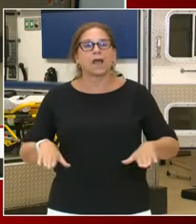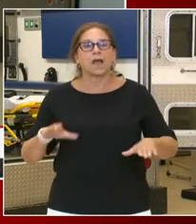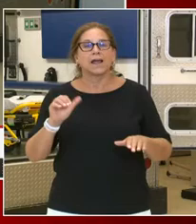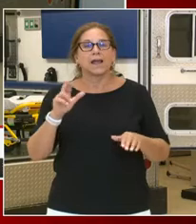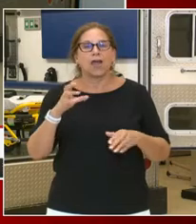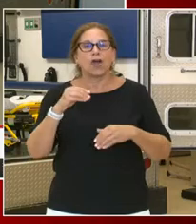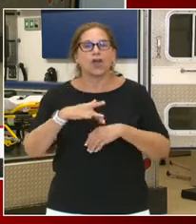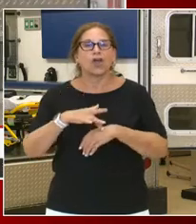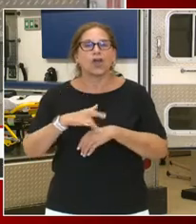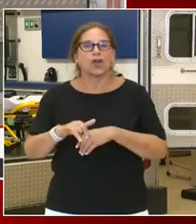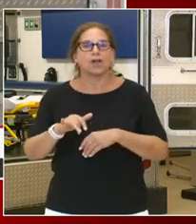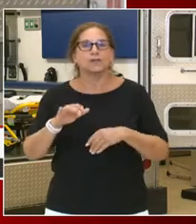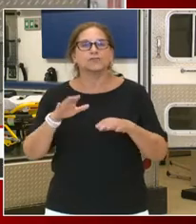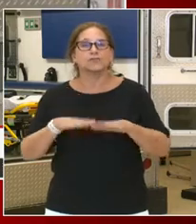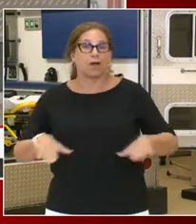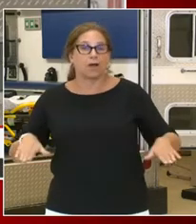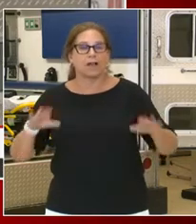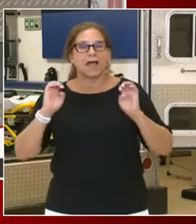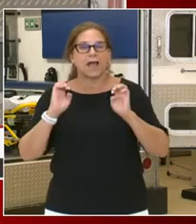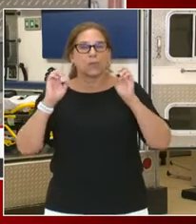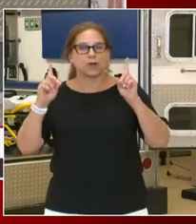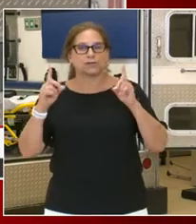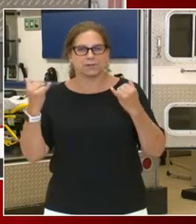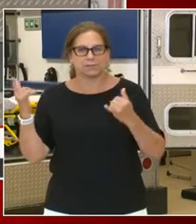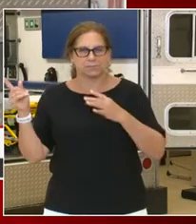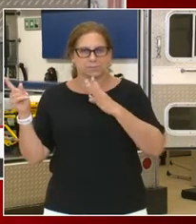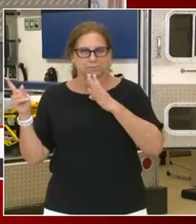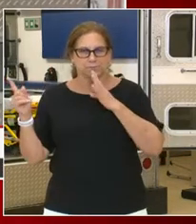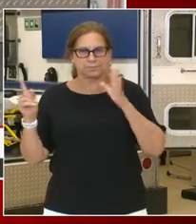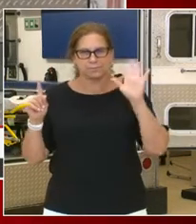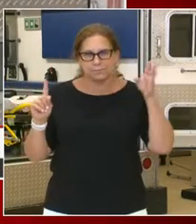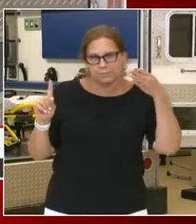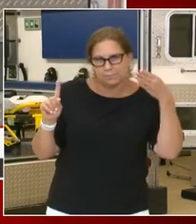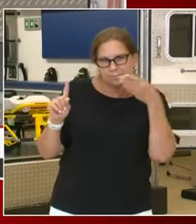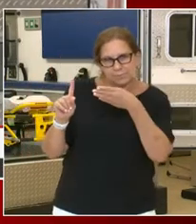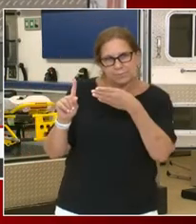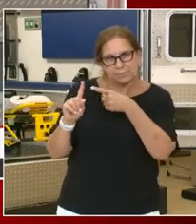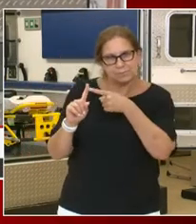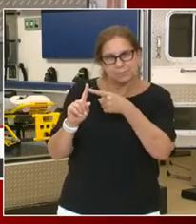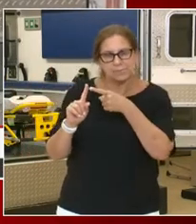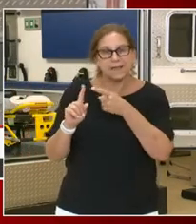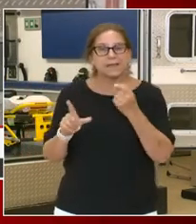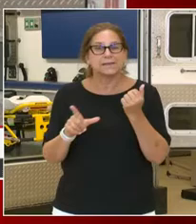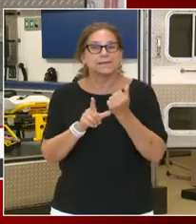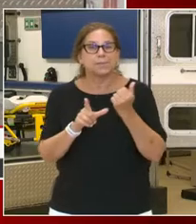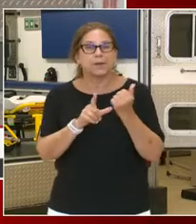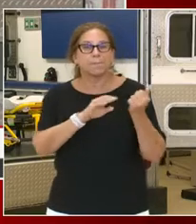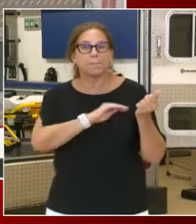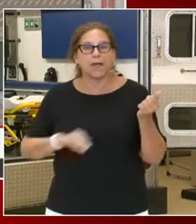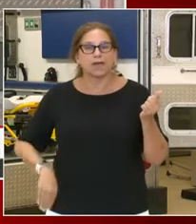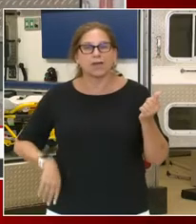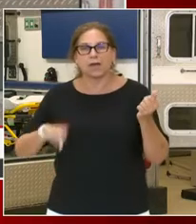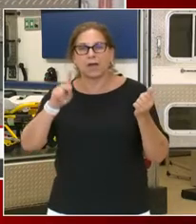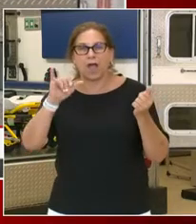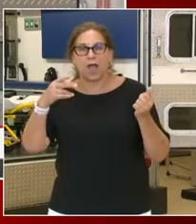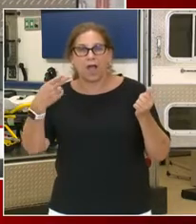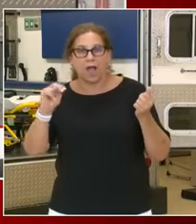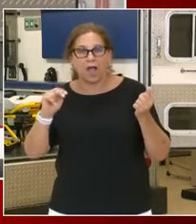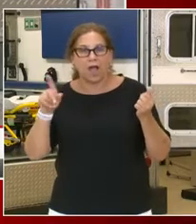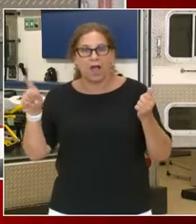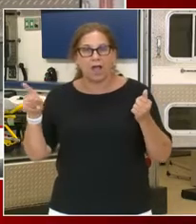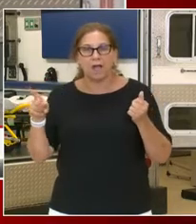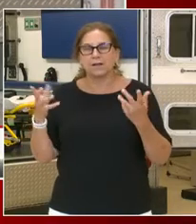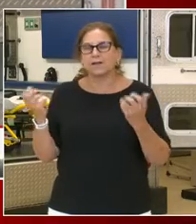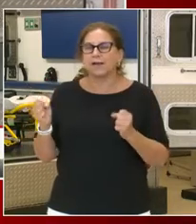education. And so I really want to start, Deputy Mayor Kine, with how do you, first of all, let's just get started with what are you most excited about